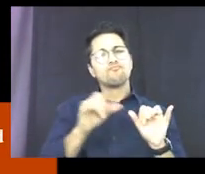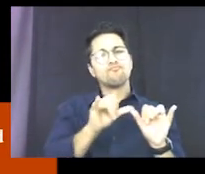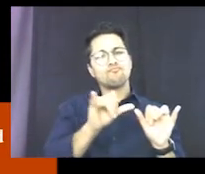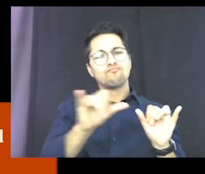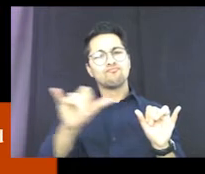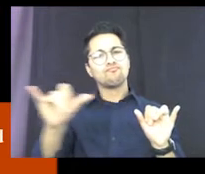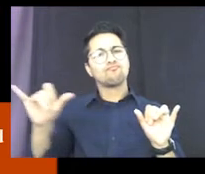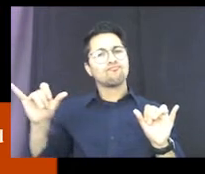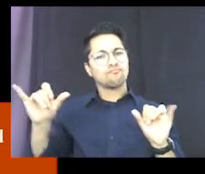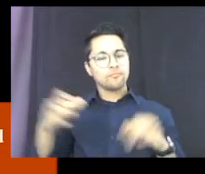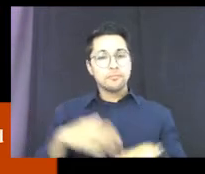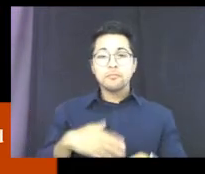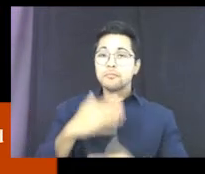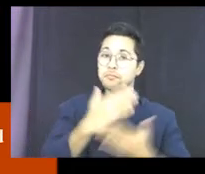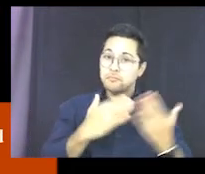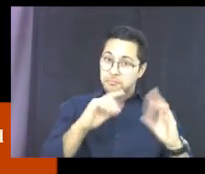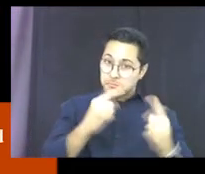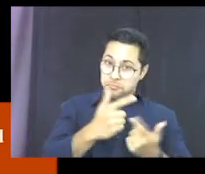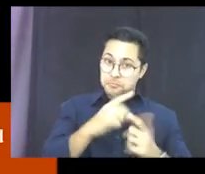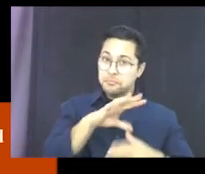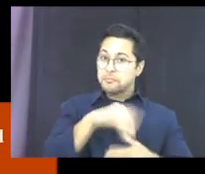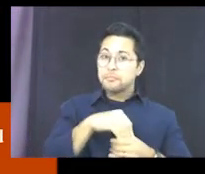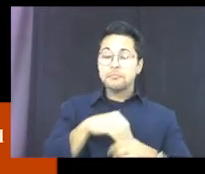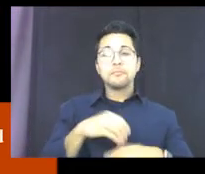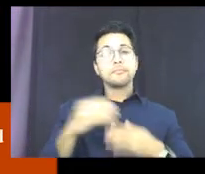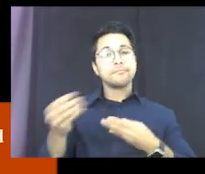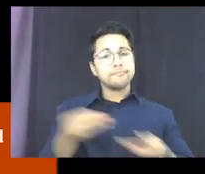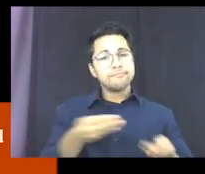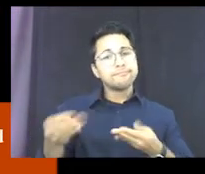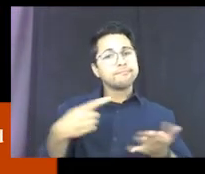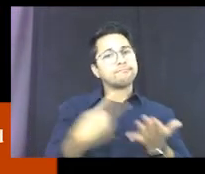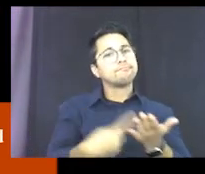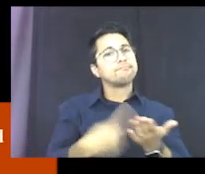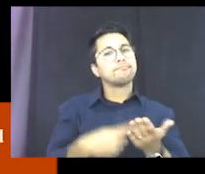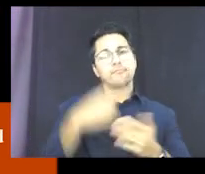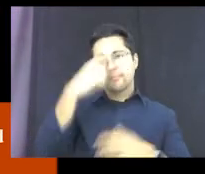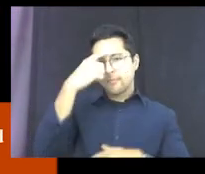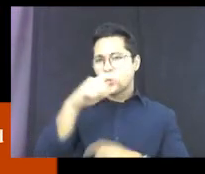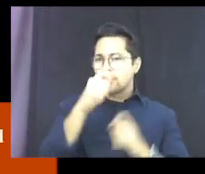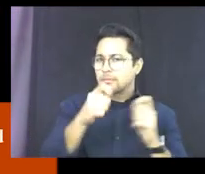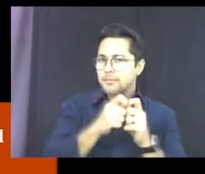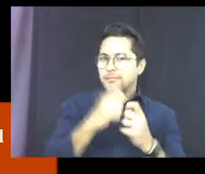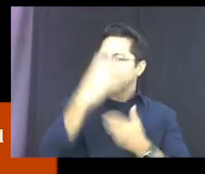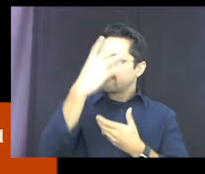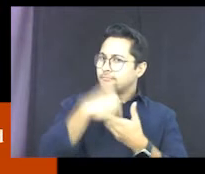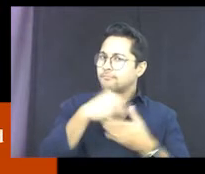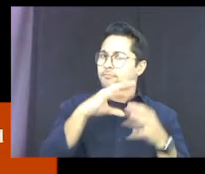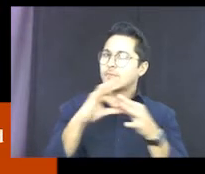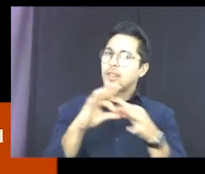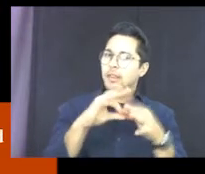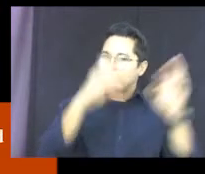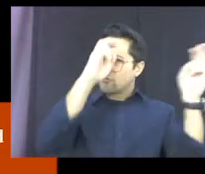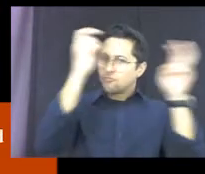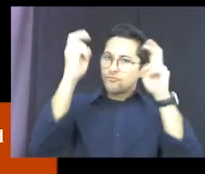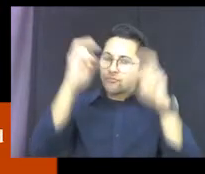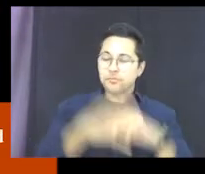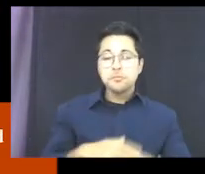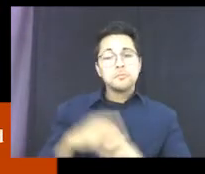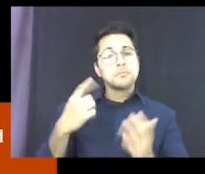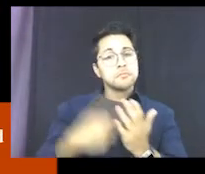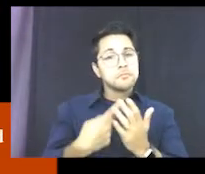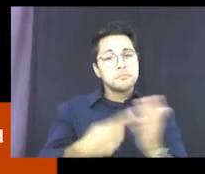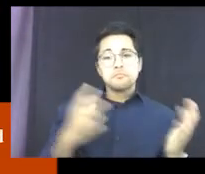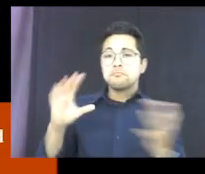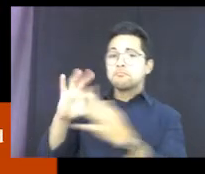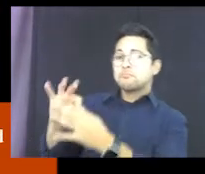Some social and support groups involve facilitated discussions of specific autism-related issues, sometimes connected